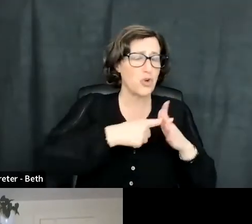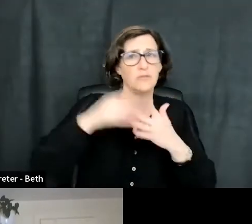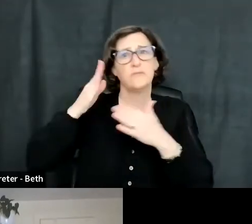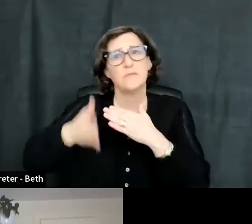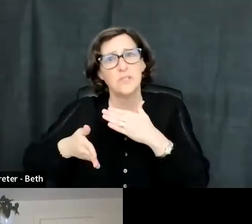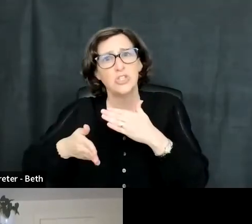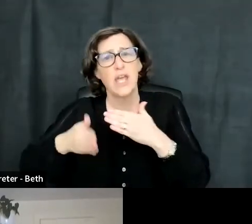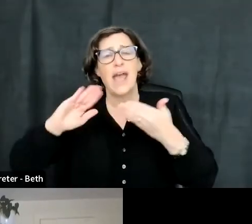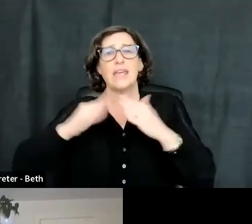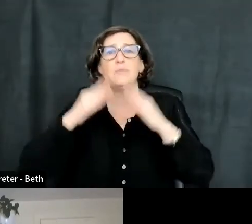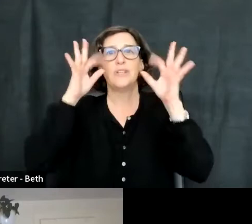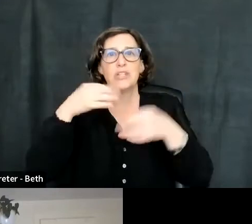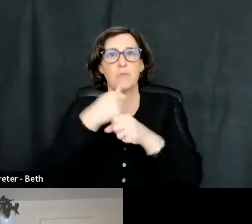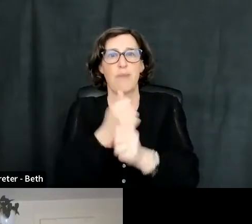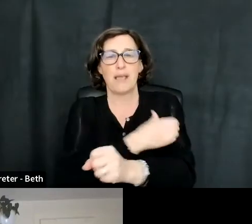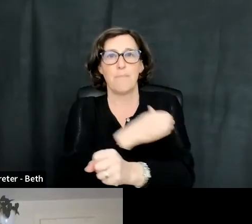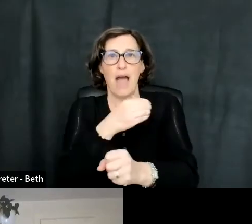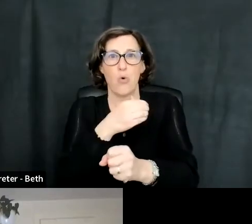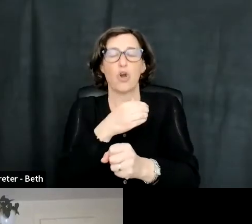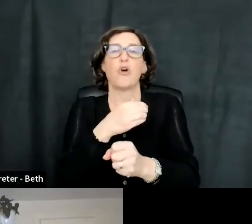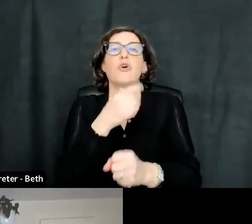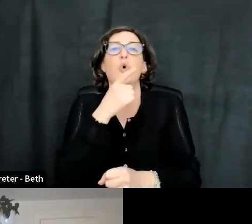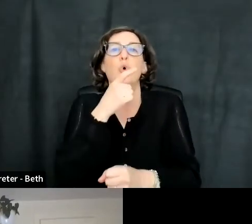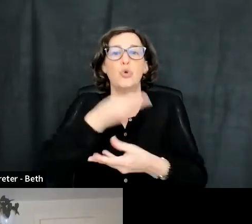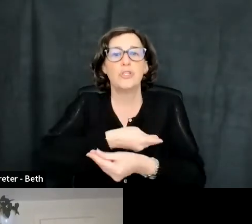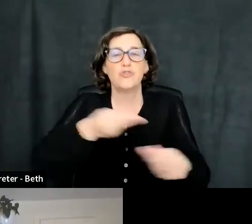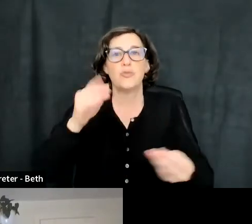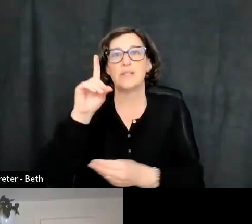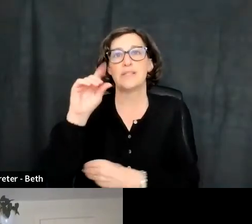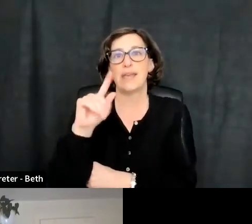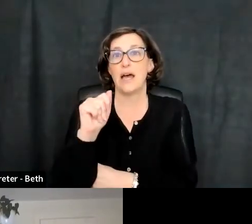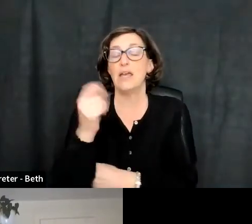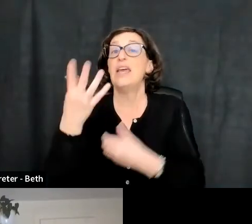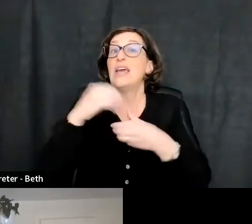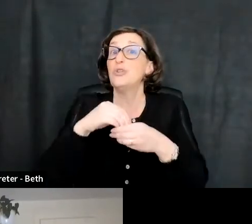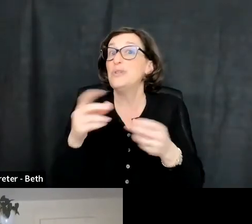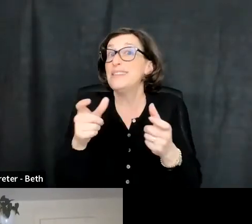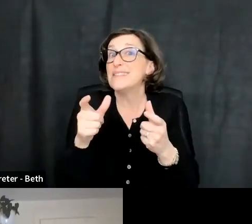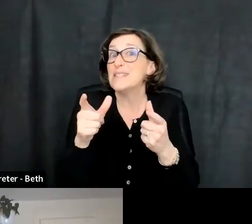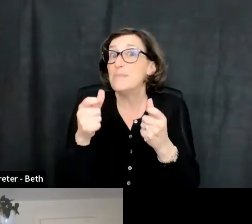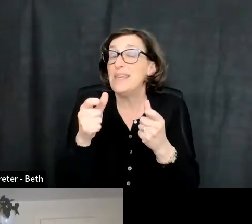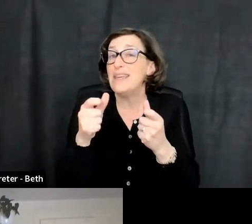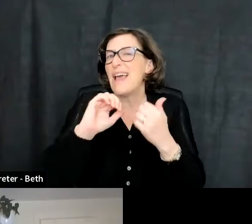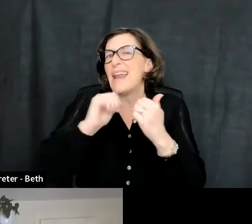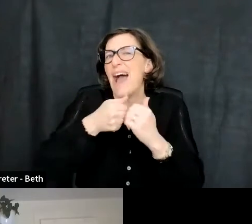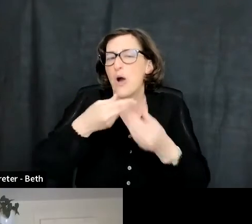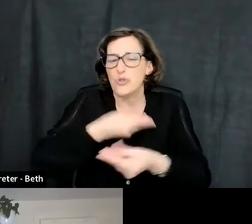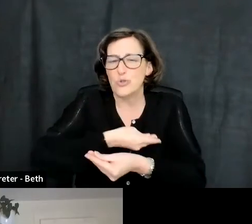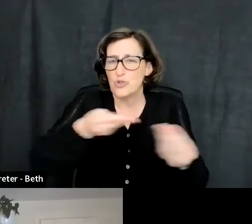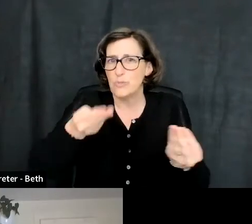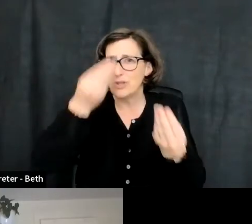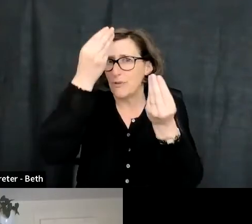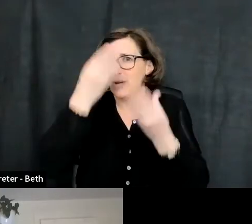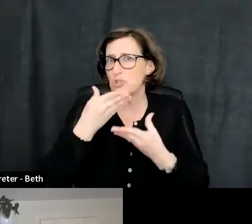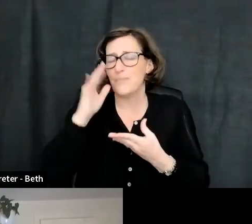community decision-making powers over data dissemination, including the speed and the medium of findings dissemination. So this